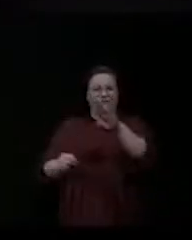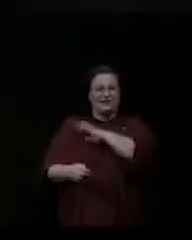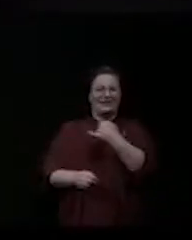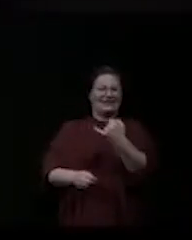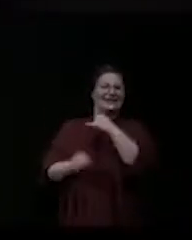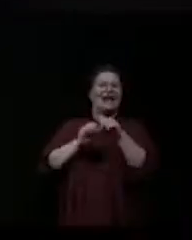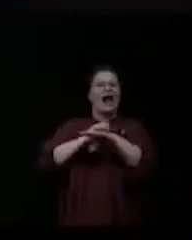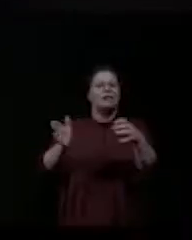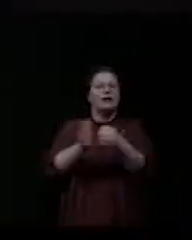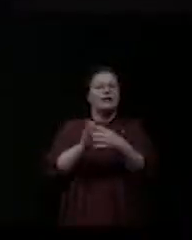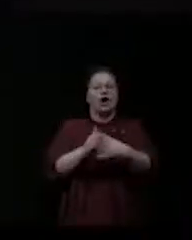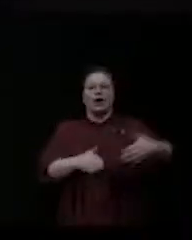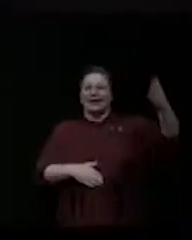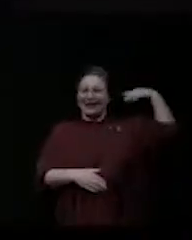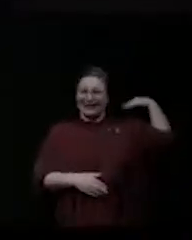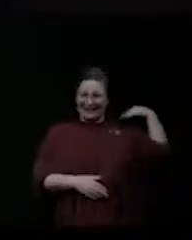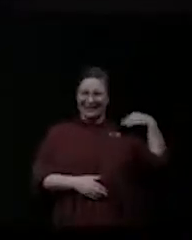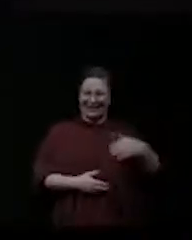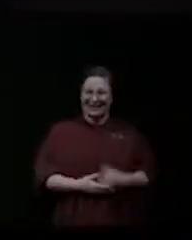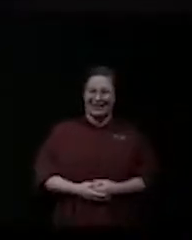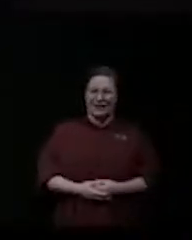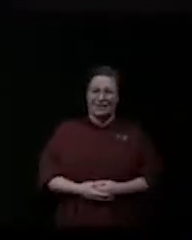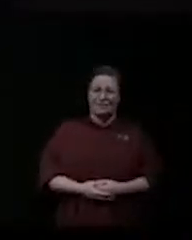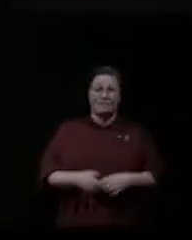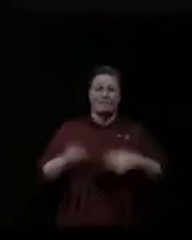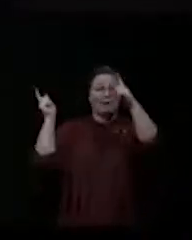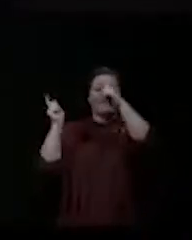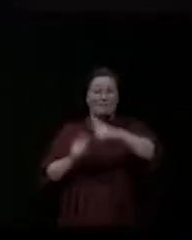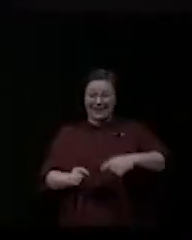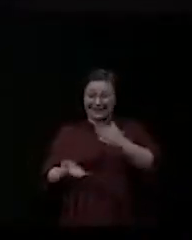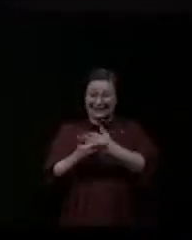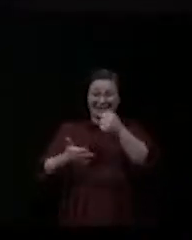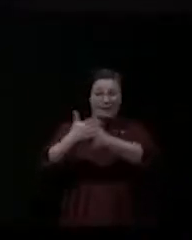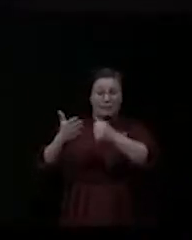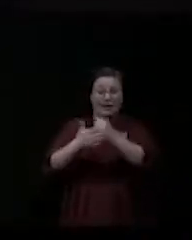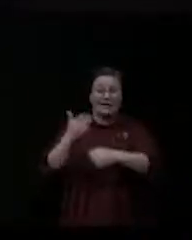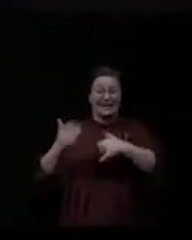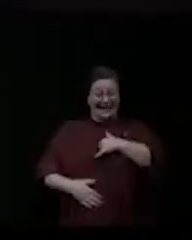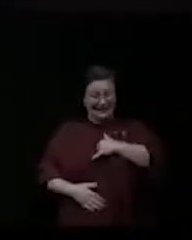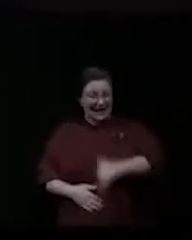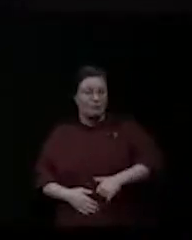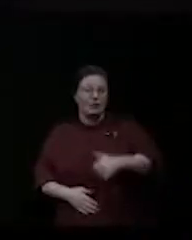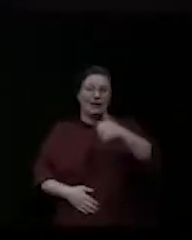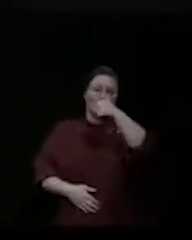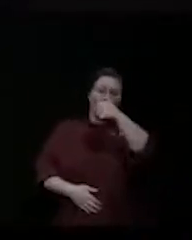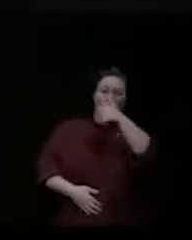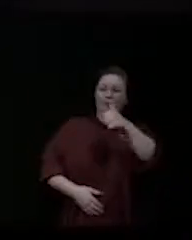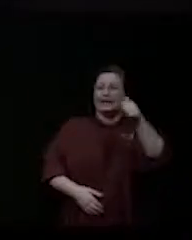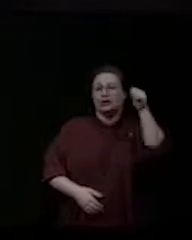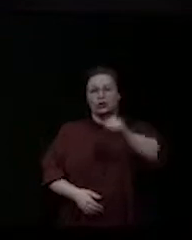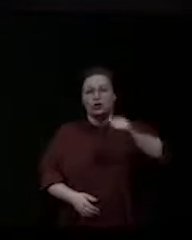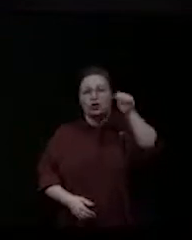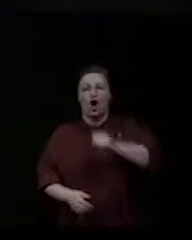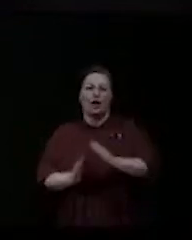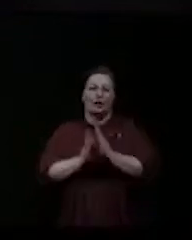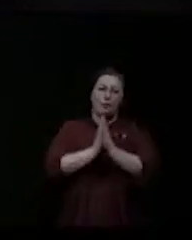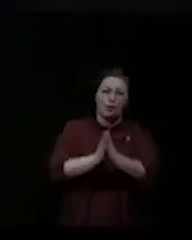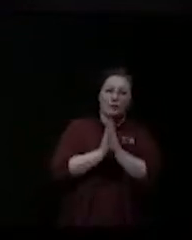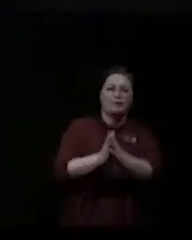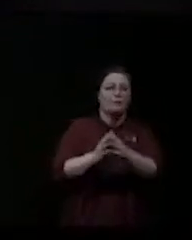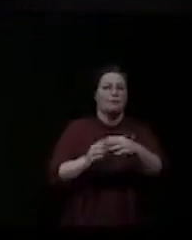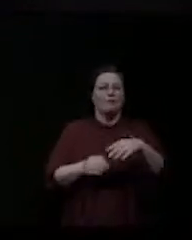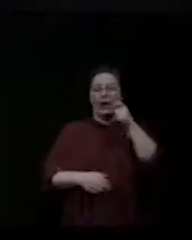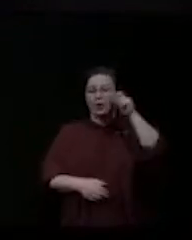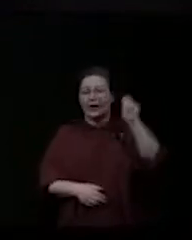the Declaration. Human rights defenders in Yemen, in Ethiopia, in Sudan, in Myanmar,